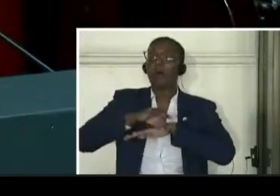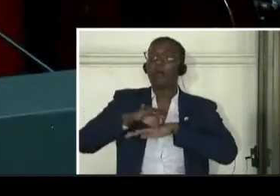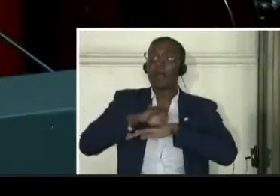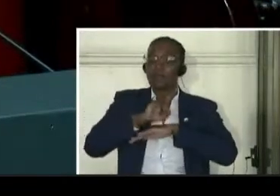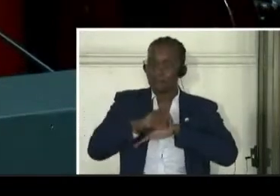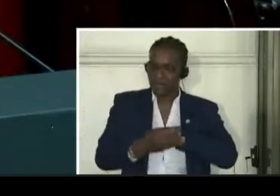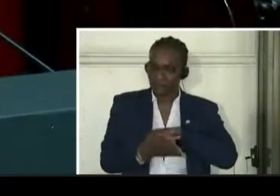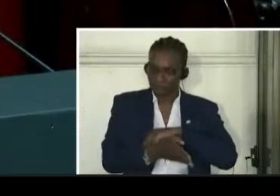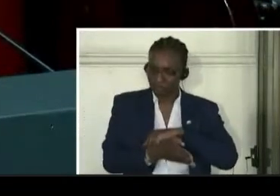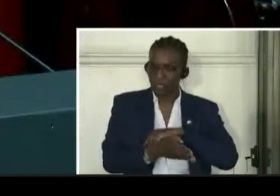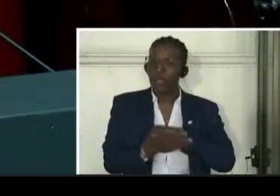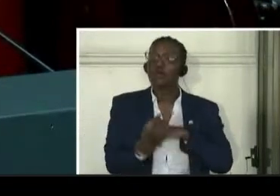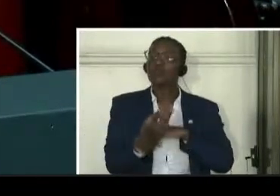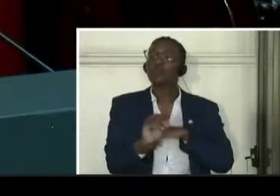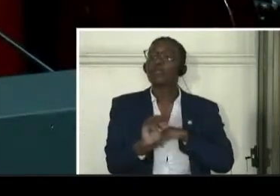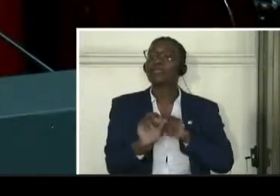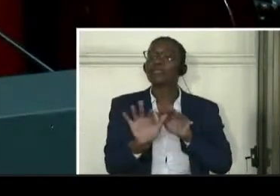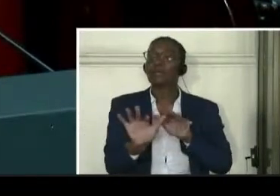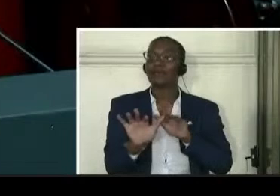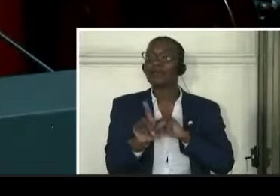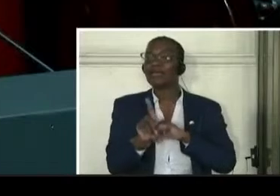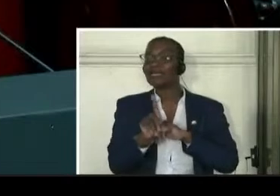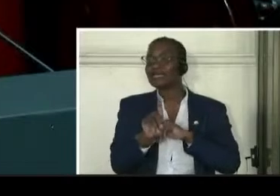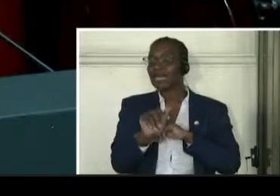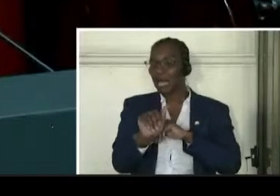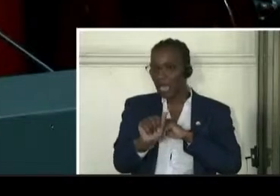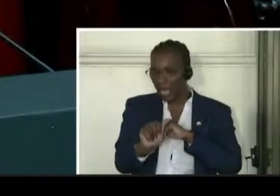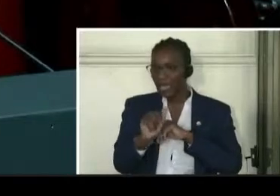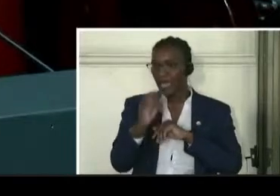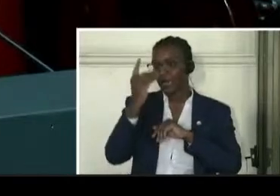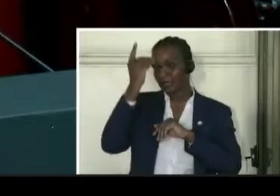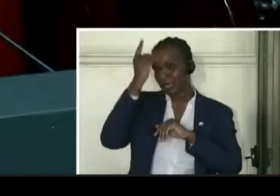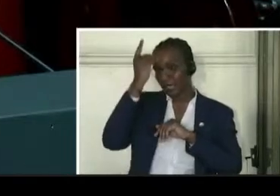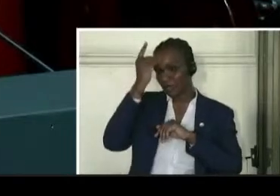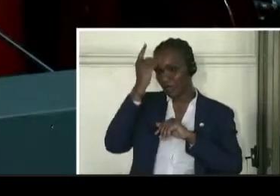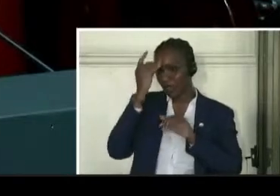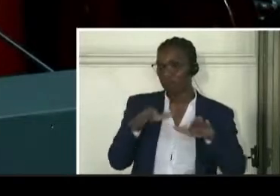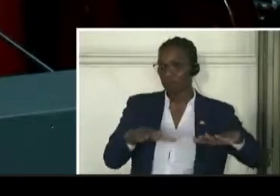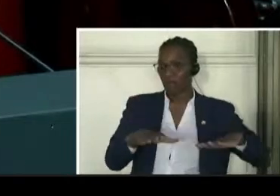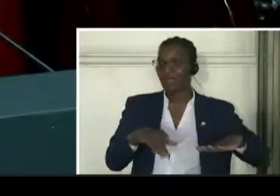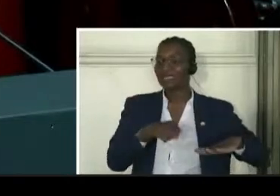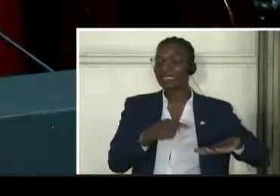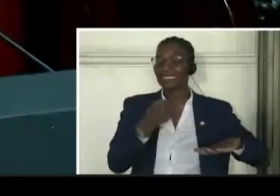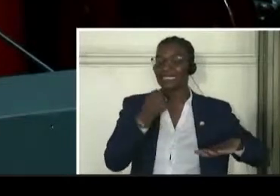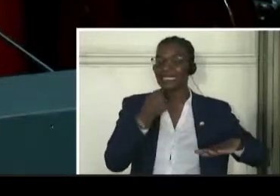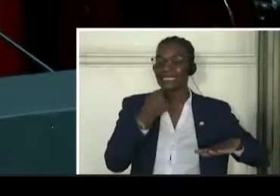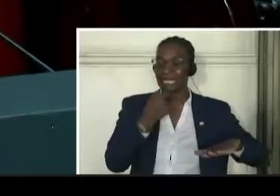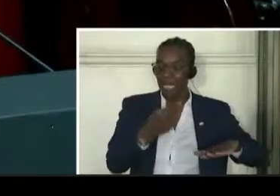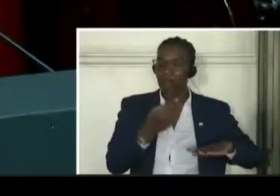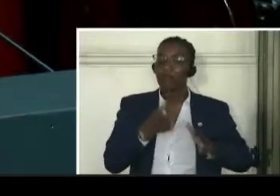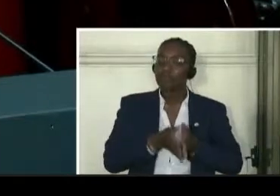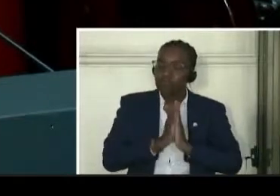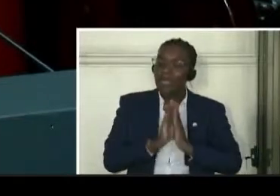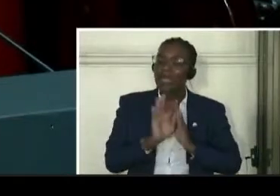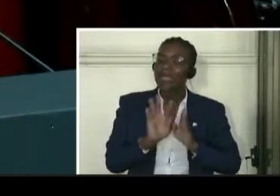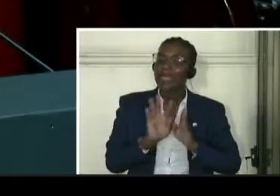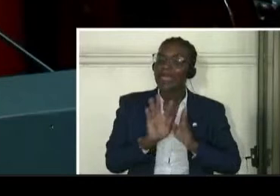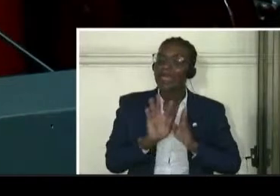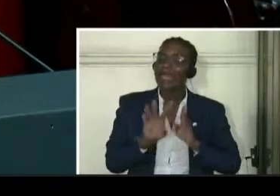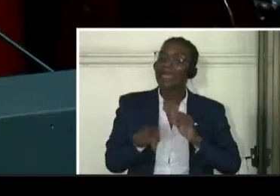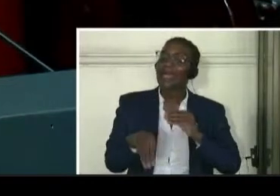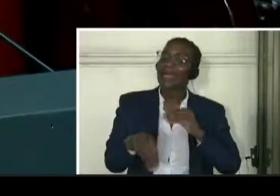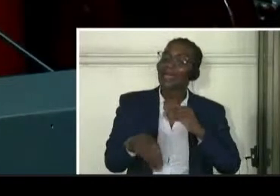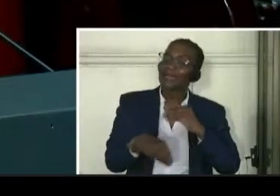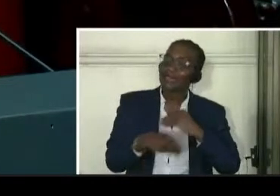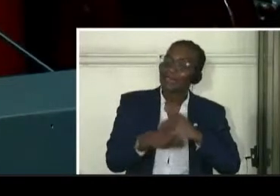around 2017, the Democratic Alliance in the eThekwini Council put forward a motion requesting additional budget